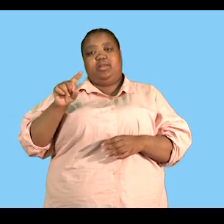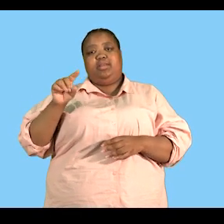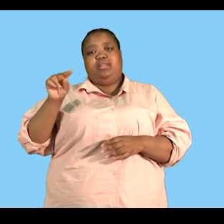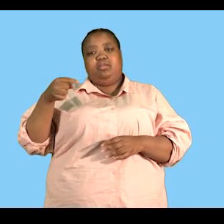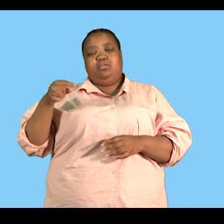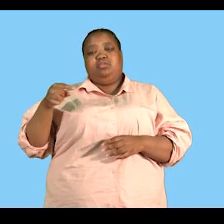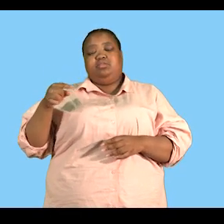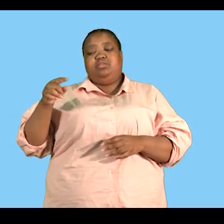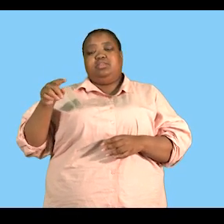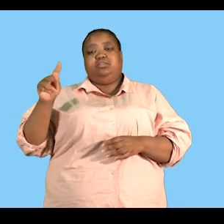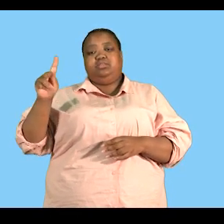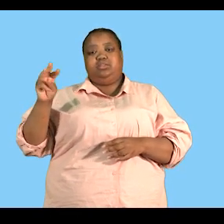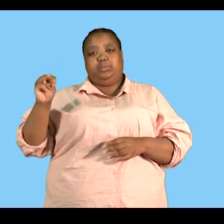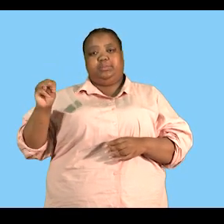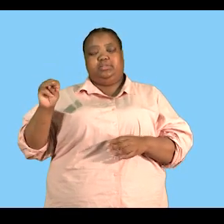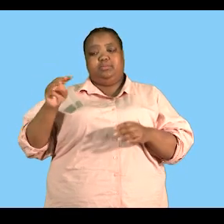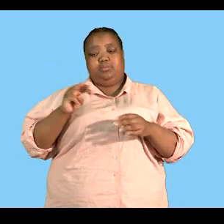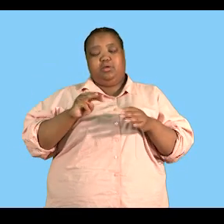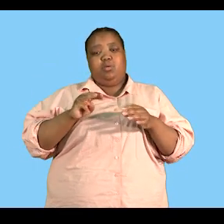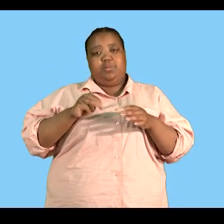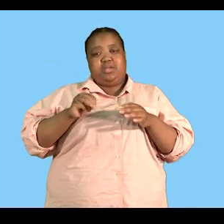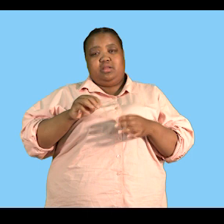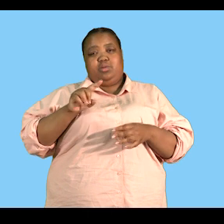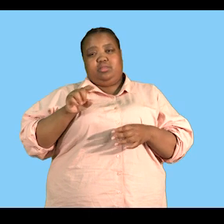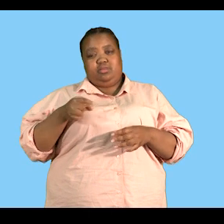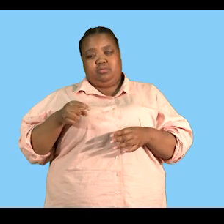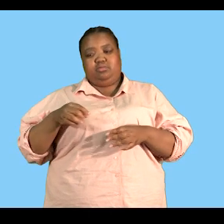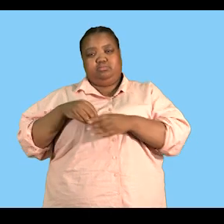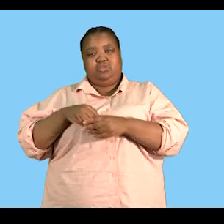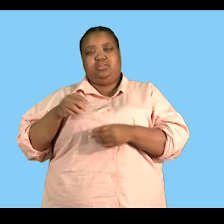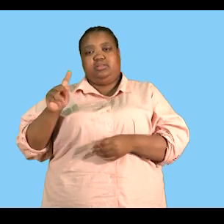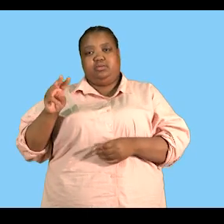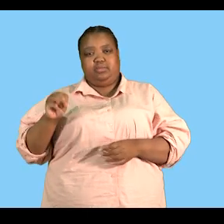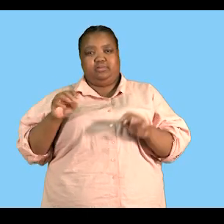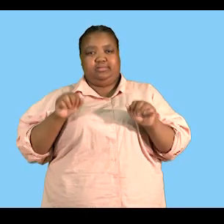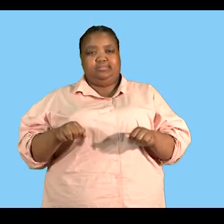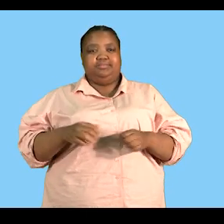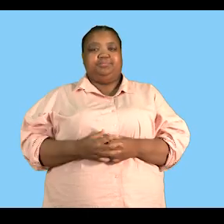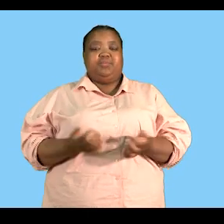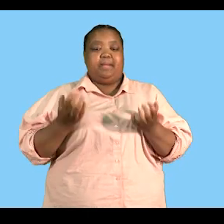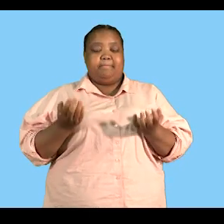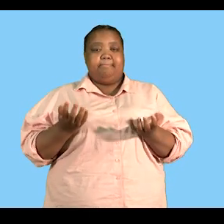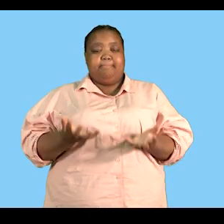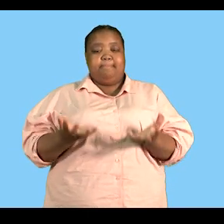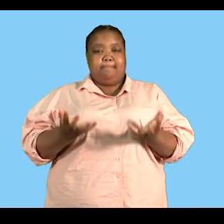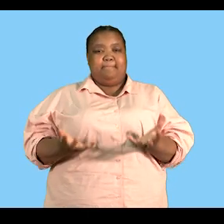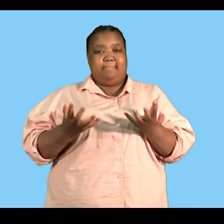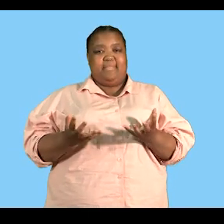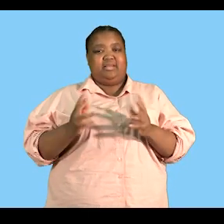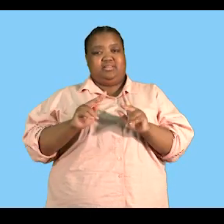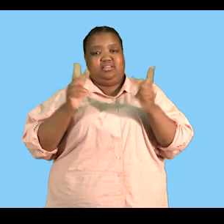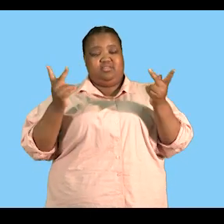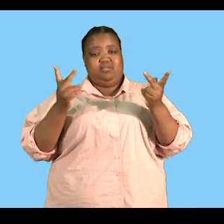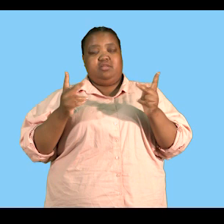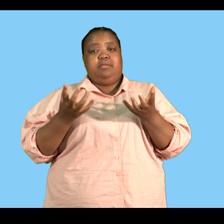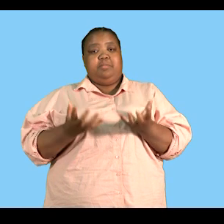1,000 meters in a kilometer. This is different from mass. Mass is always 1,000.